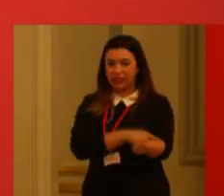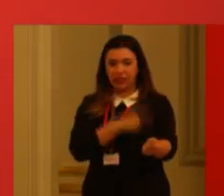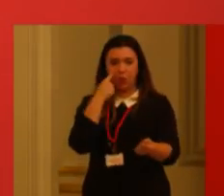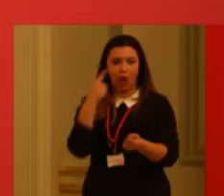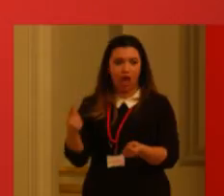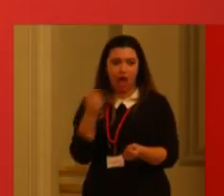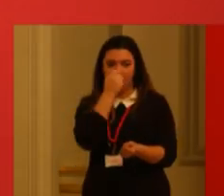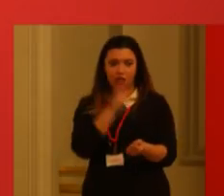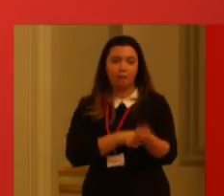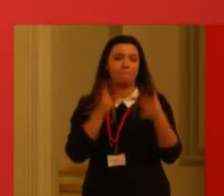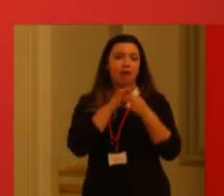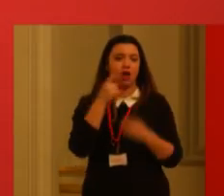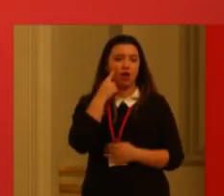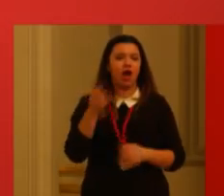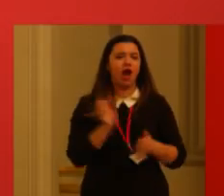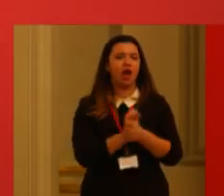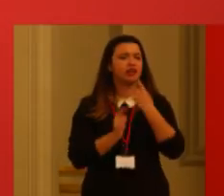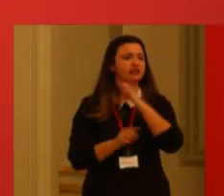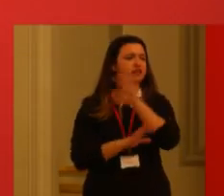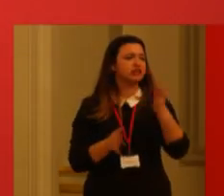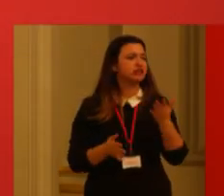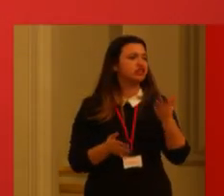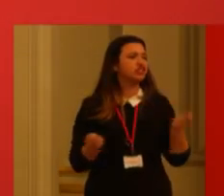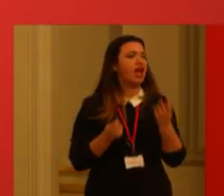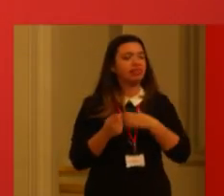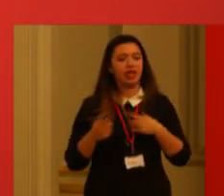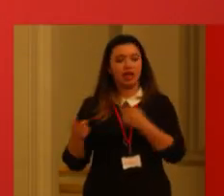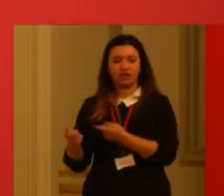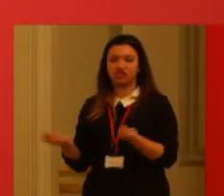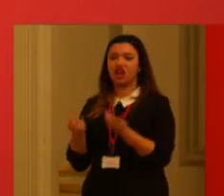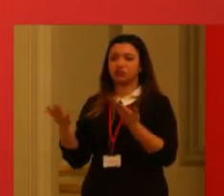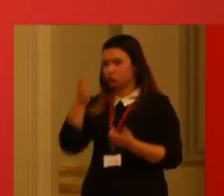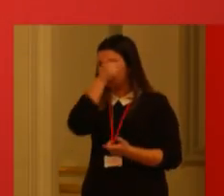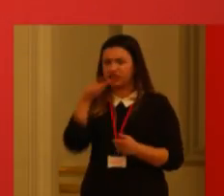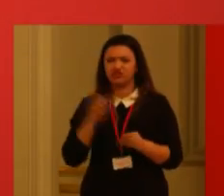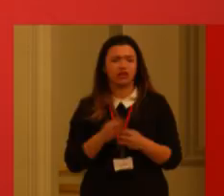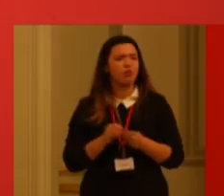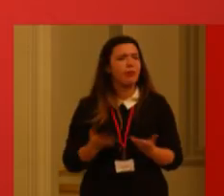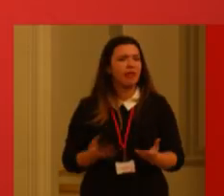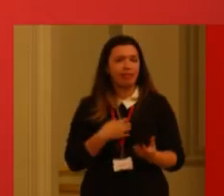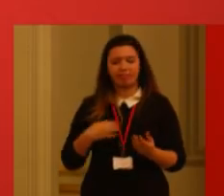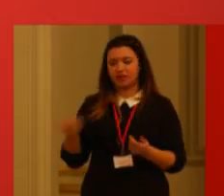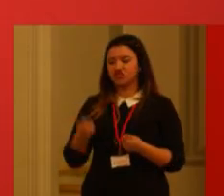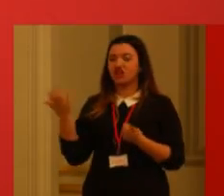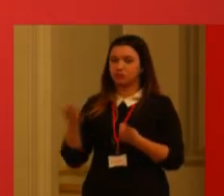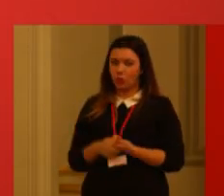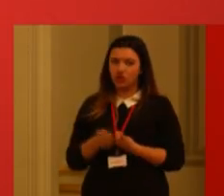of a man, woman, and a child. When one says family, everyone may have a different notion, but in this stereotype,